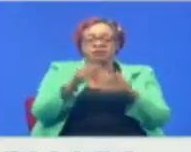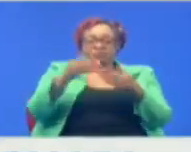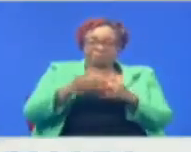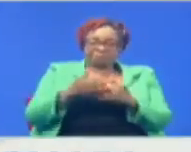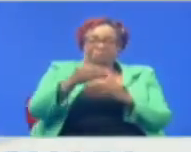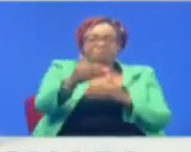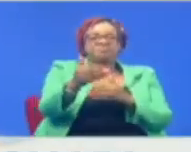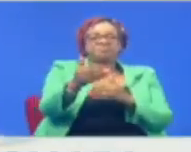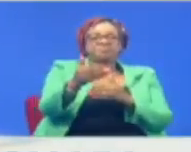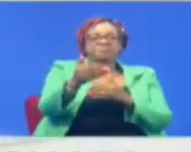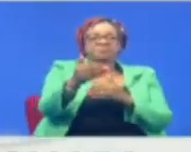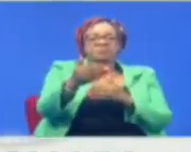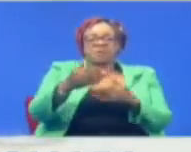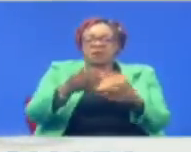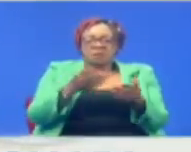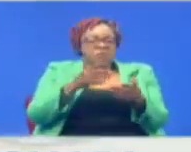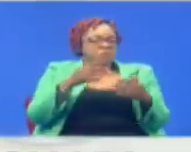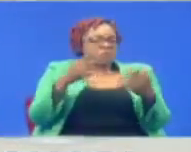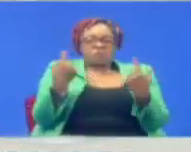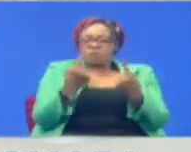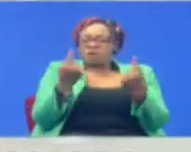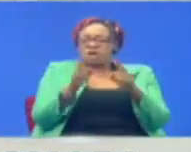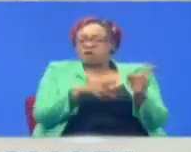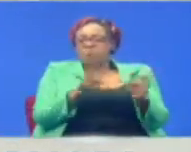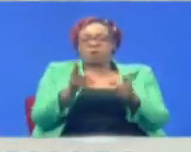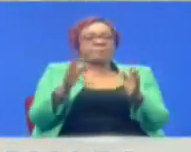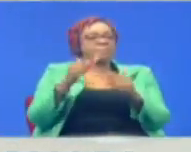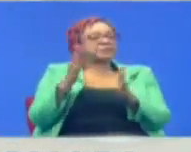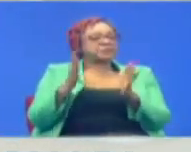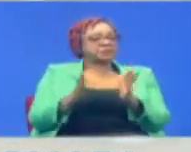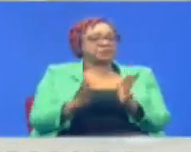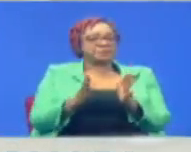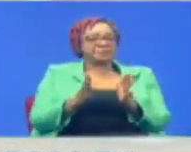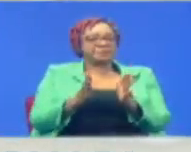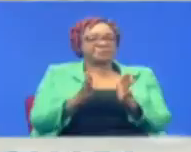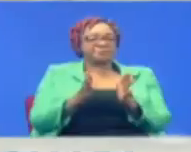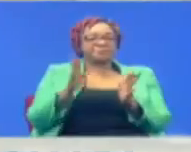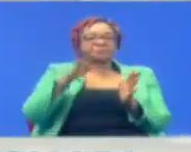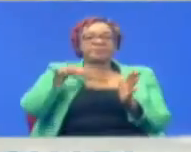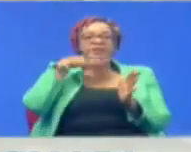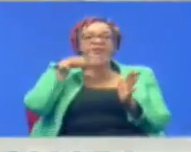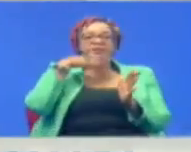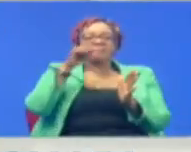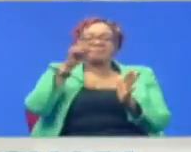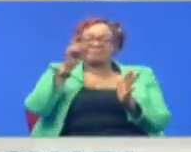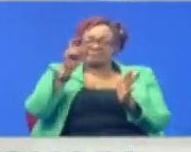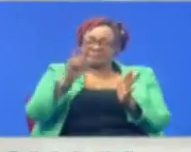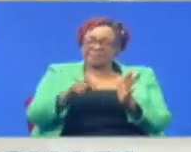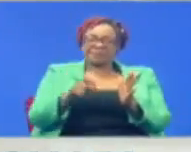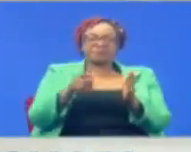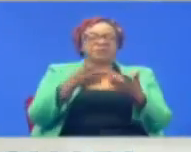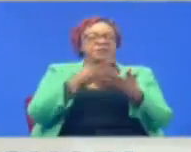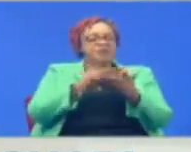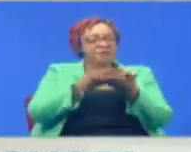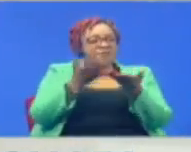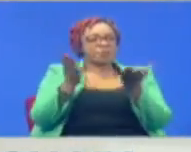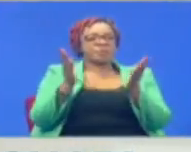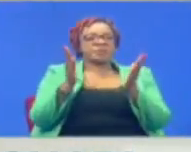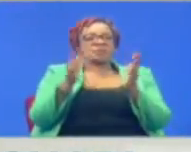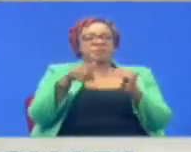that normal person by the end of the day. And kifo ni lazima kwa kila kiumbe hai. Ndio